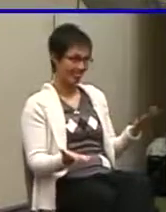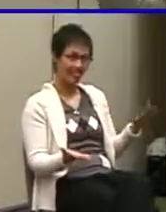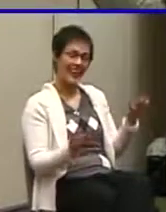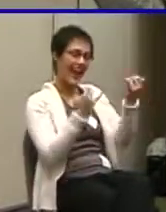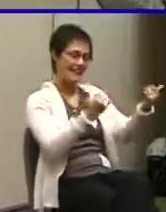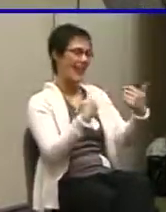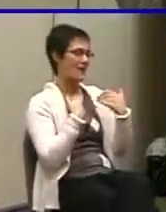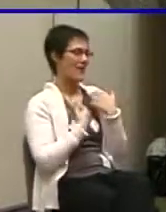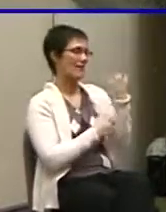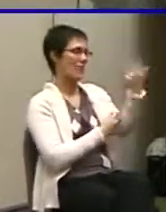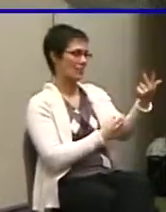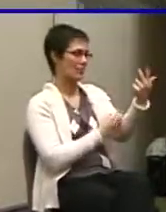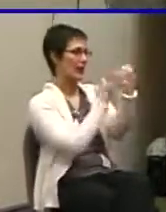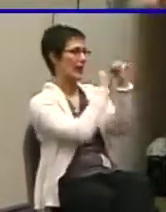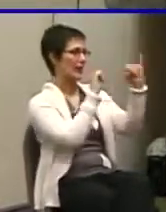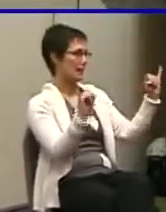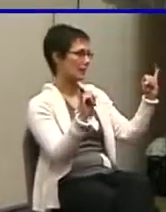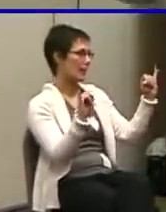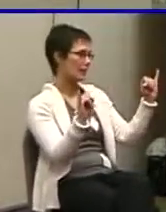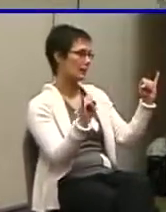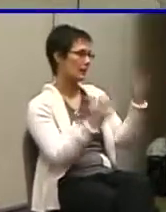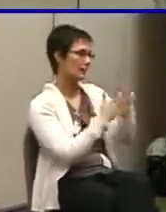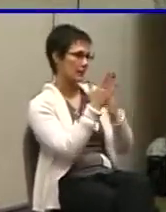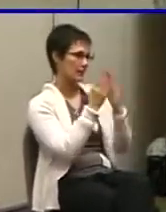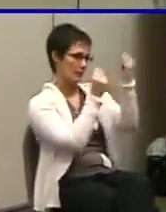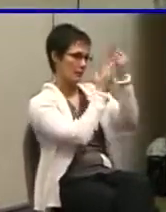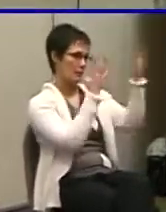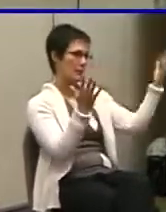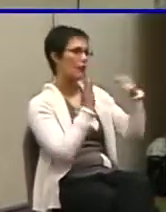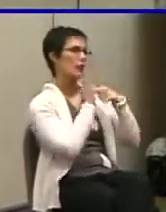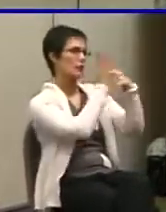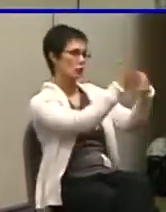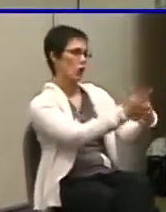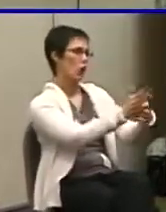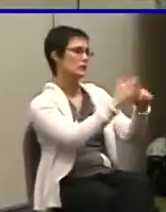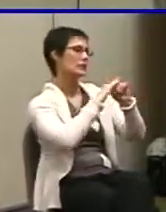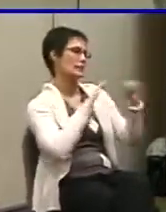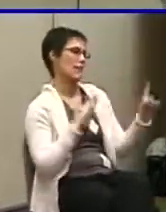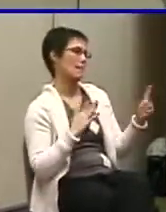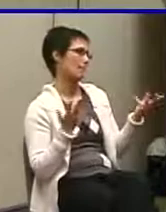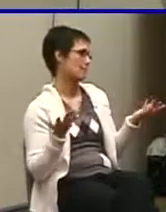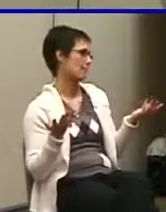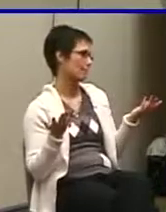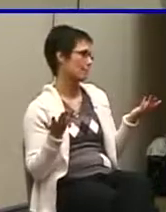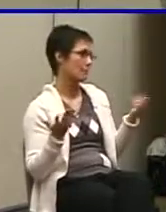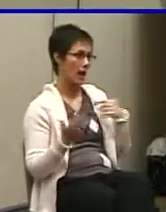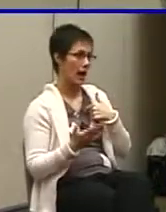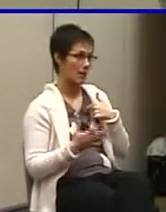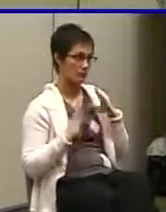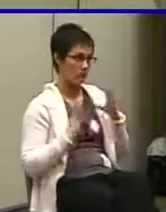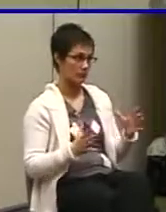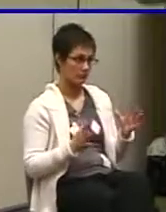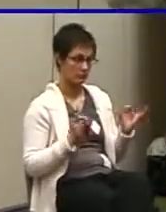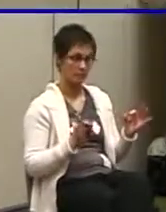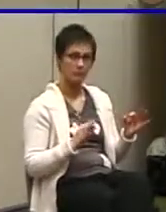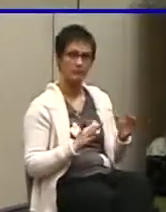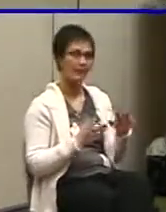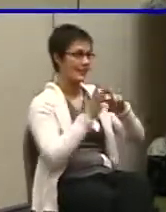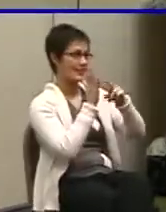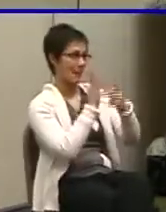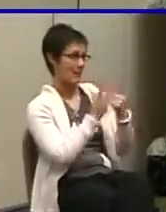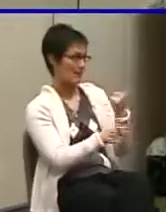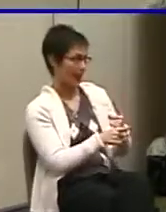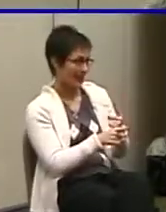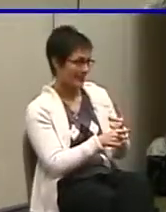3 independent sources that all seem to suggest this looks like an escape kind of a situation, all right, I'm good. Now, does that mean it's